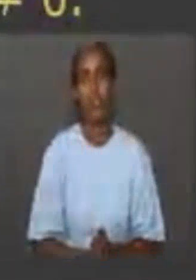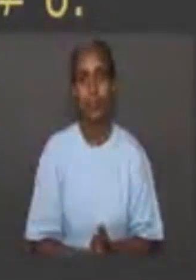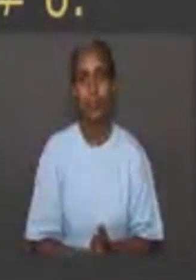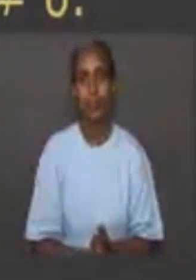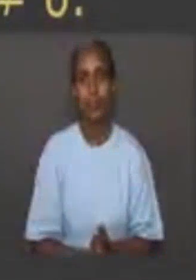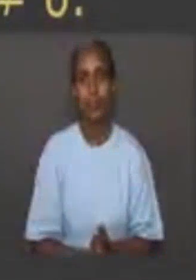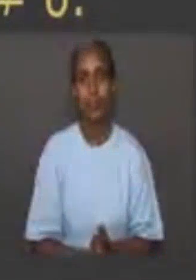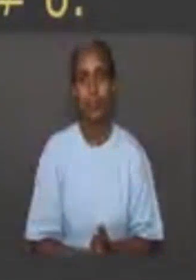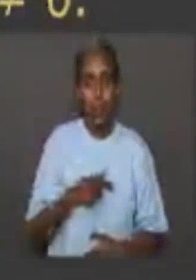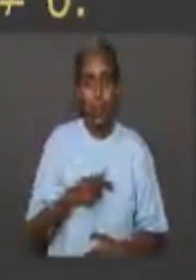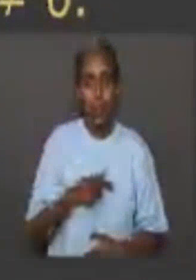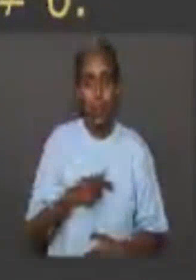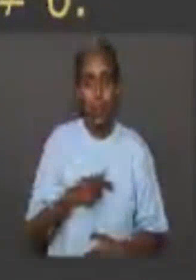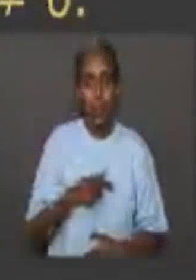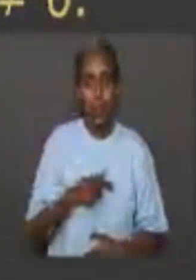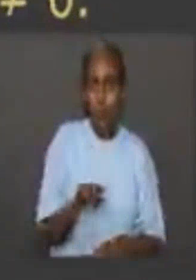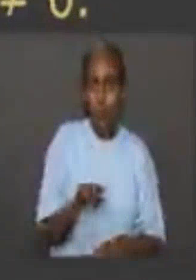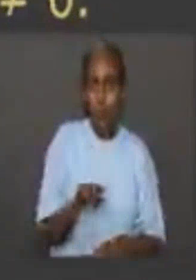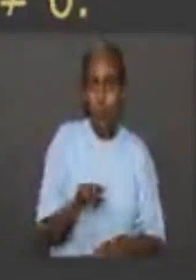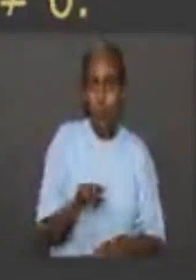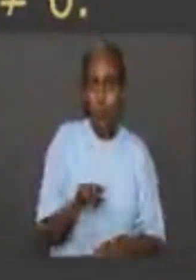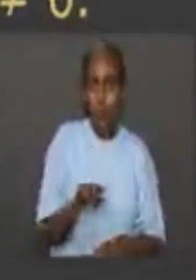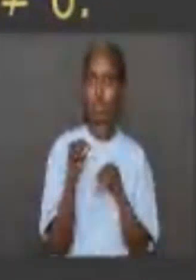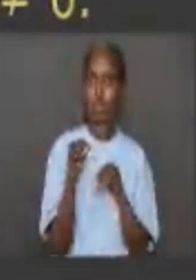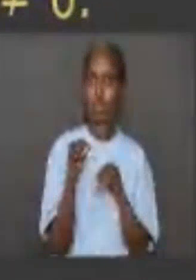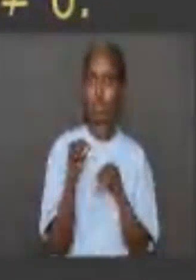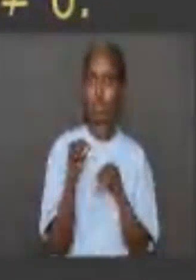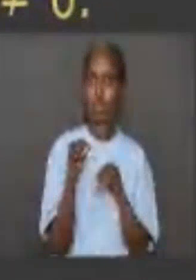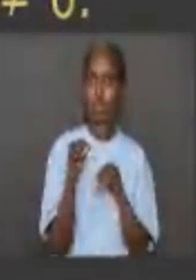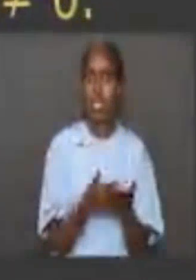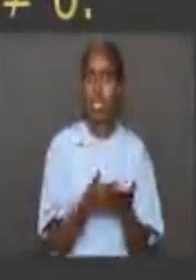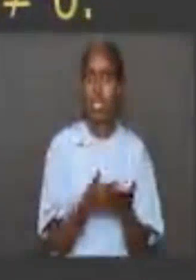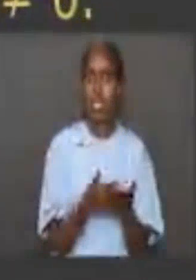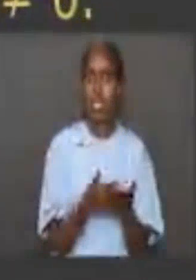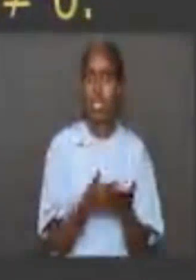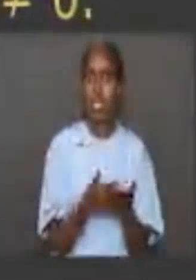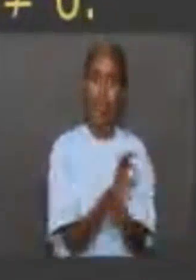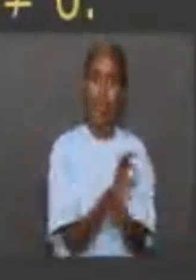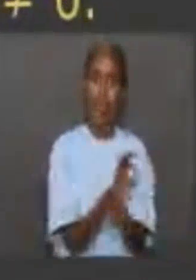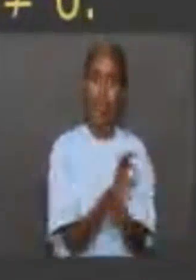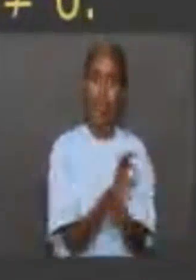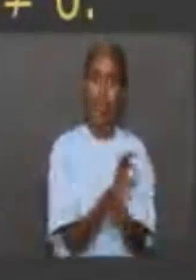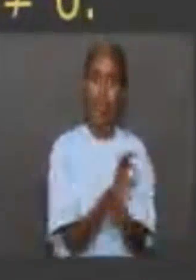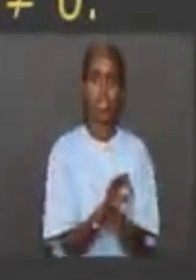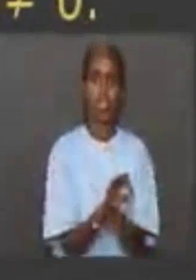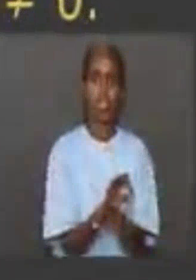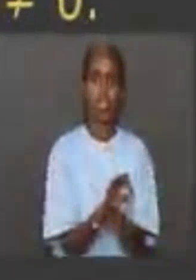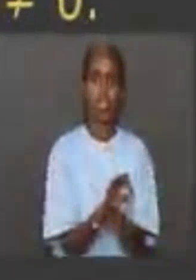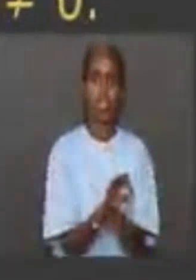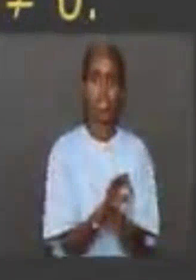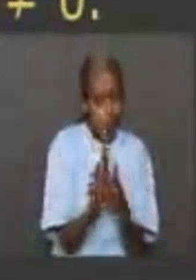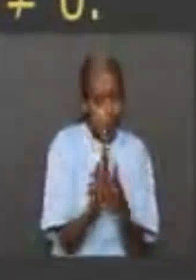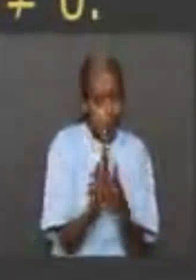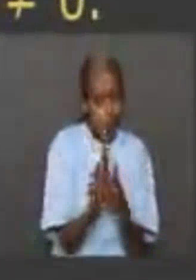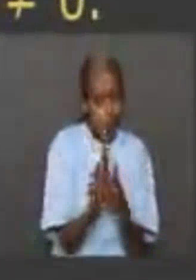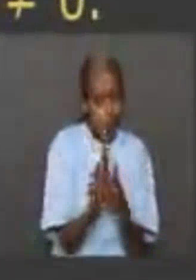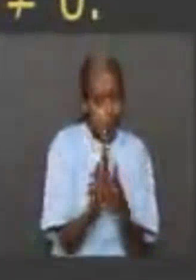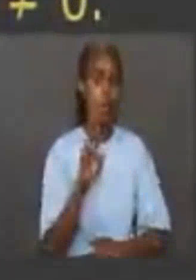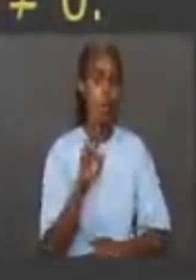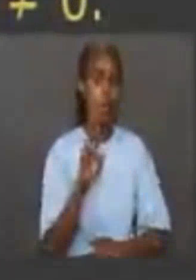note, students, that linear functions have only one